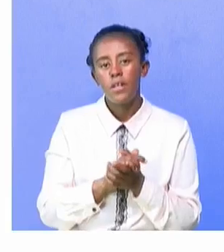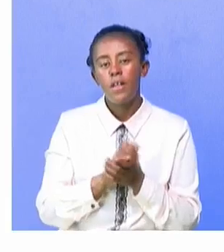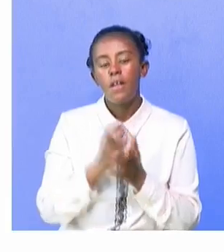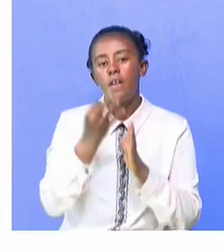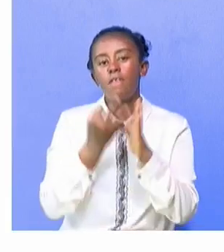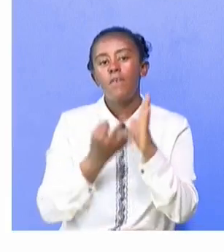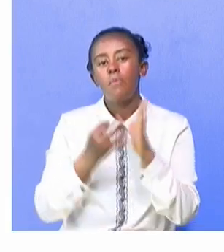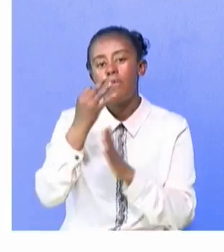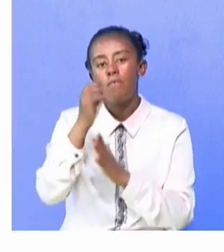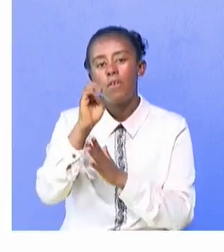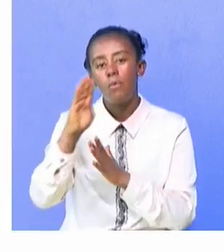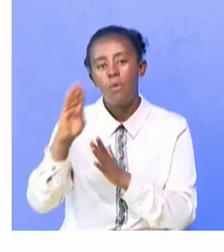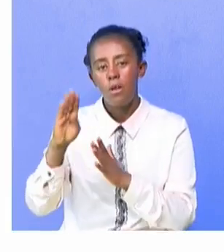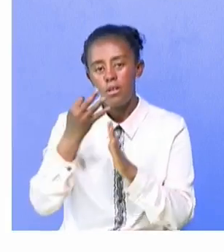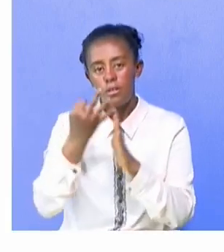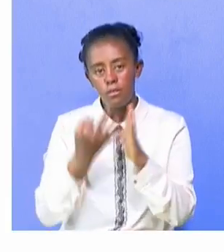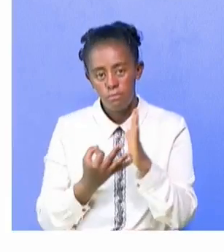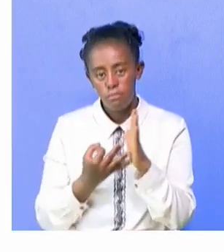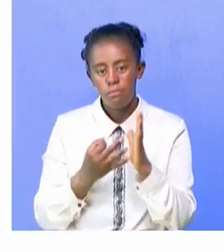February